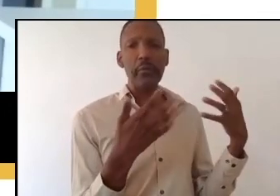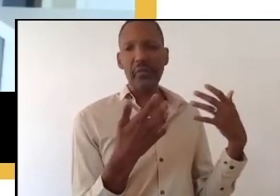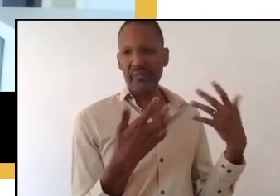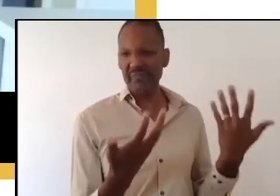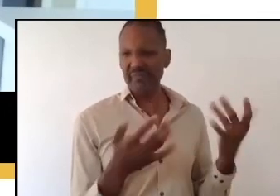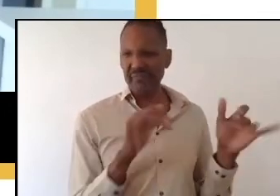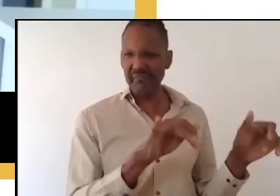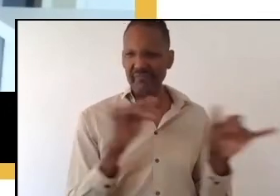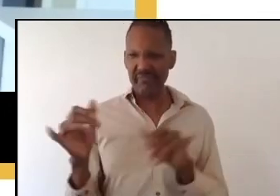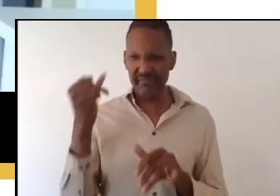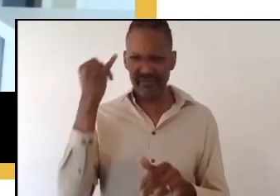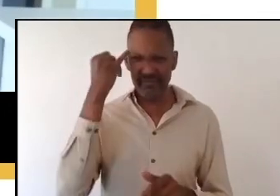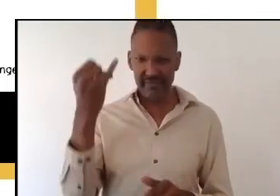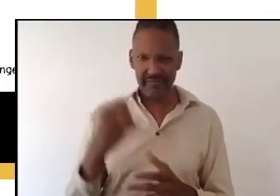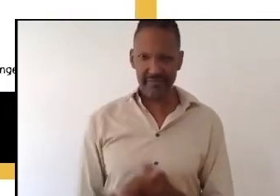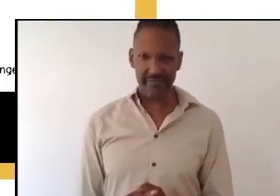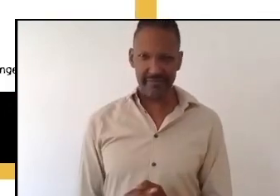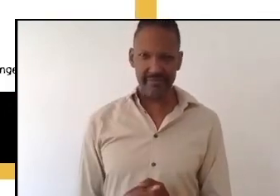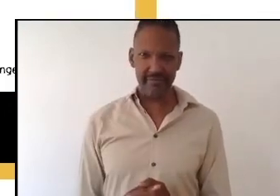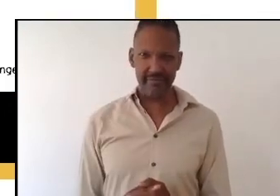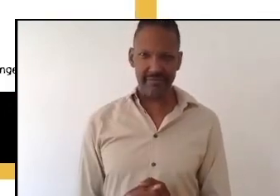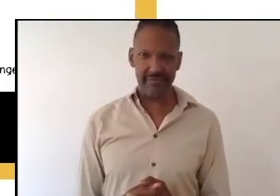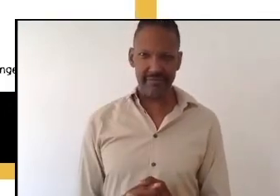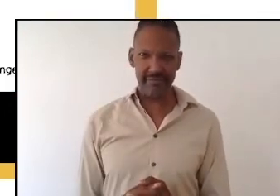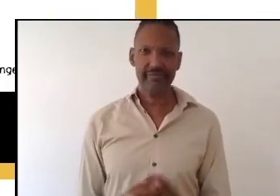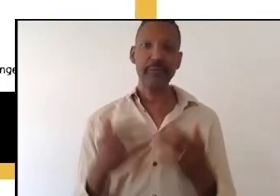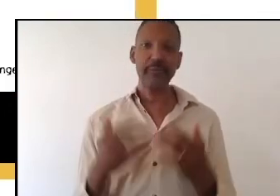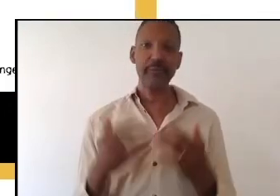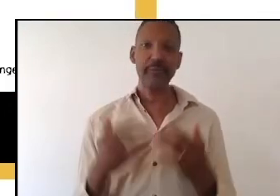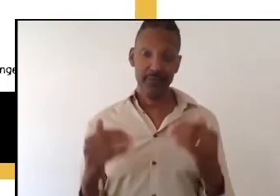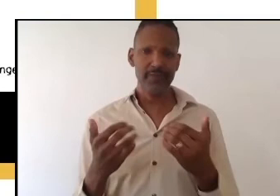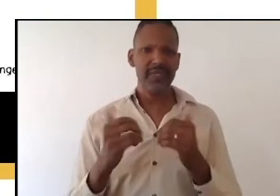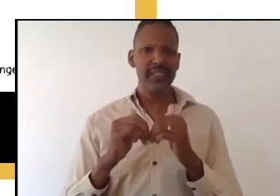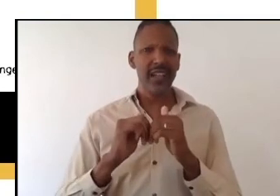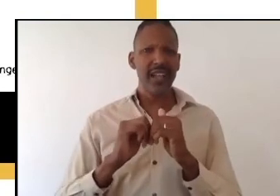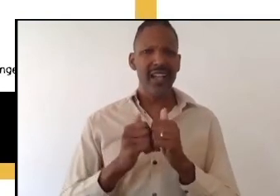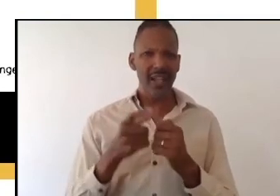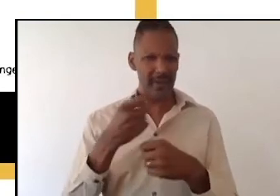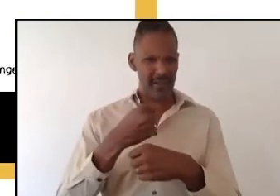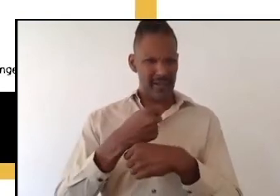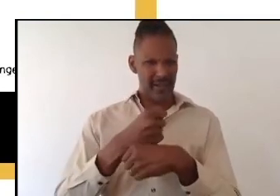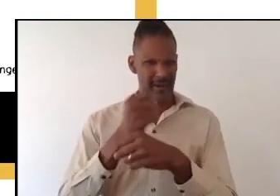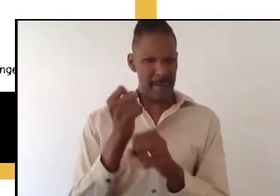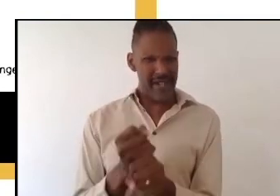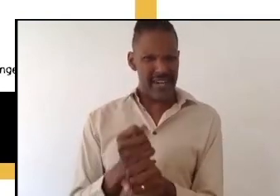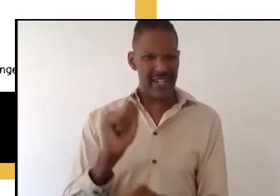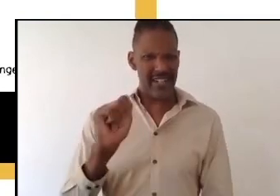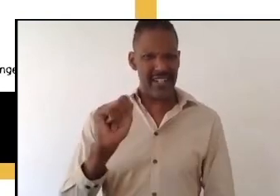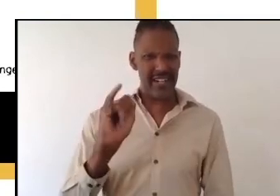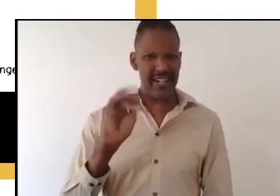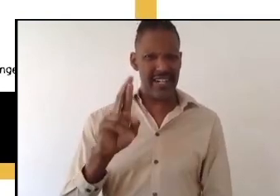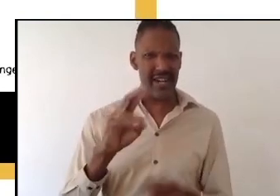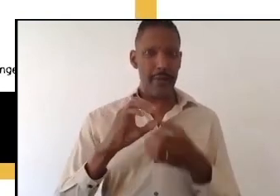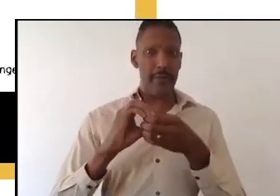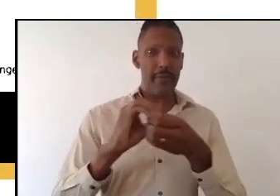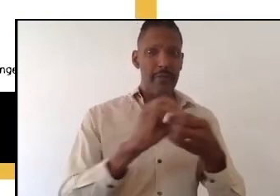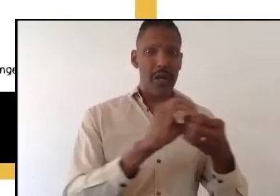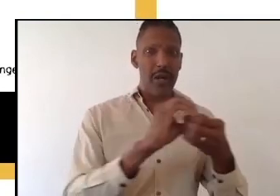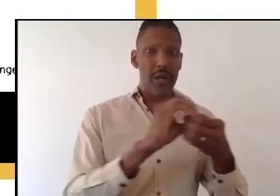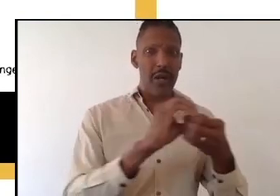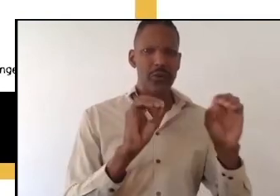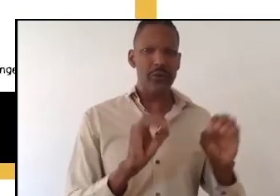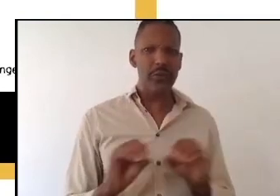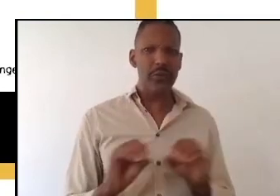the concept in another way. How can you make air molecules move? Wave this book.